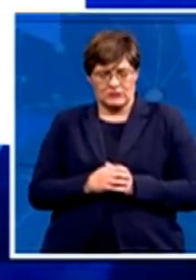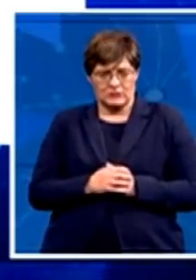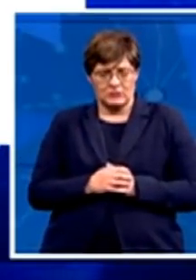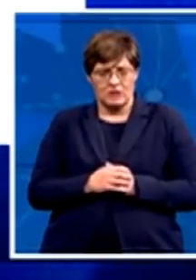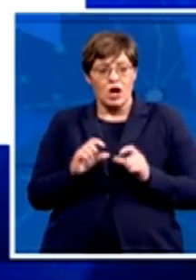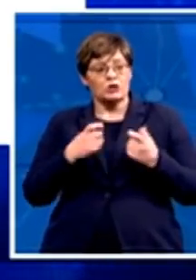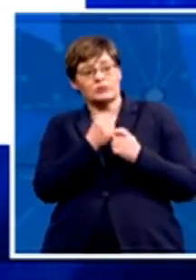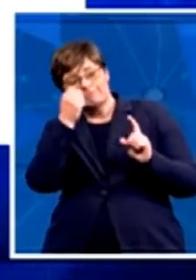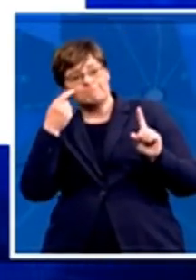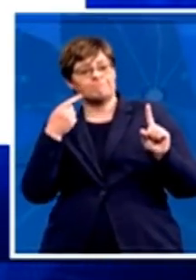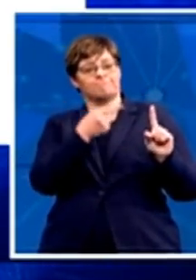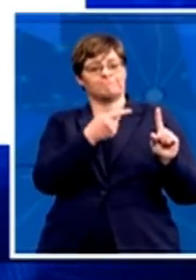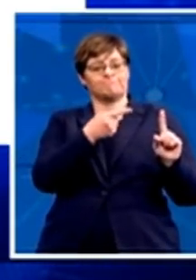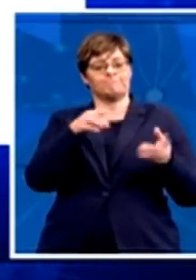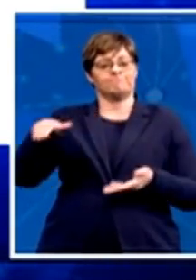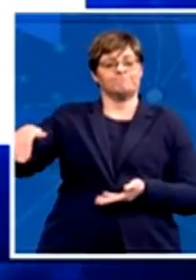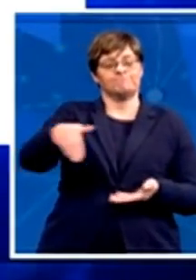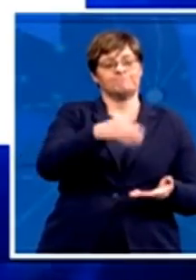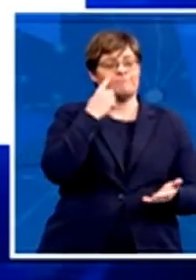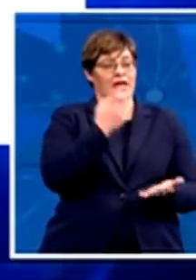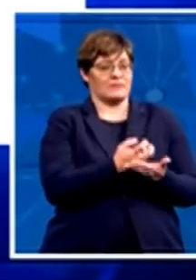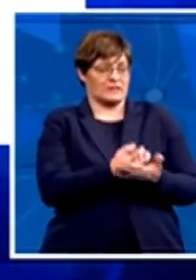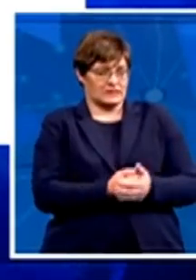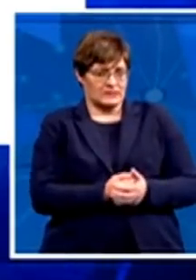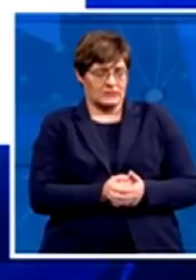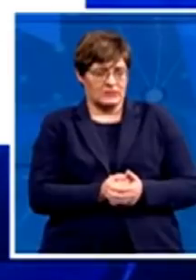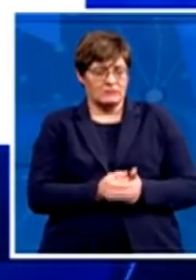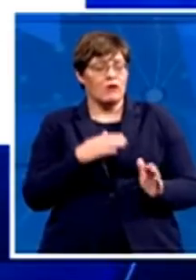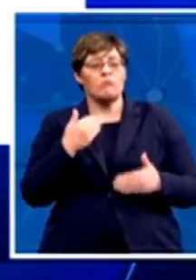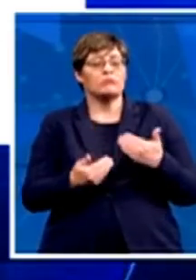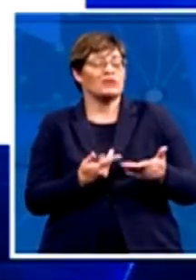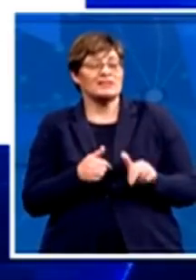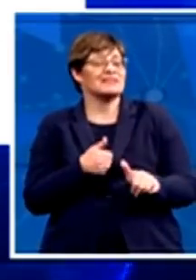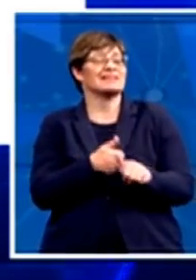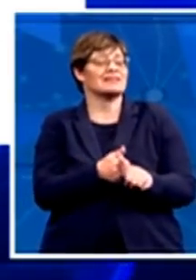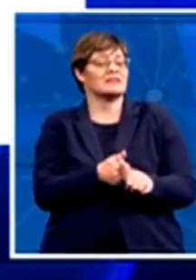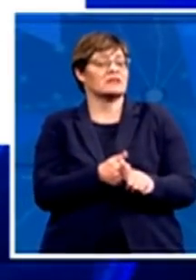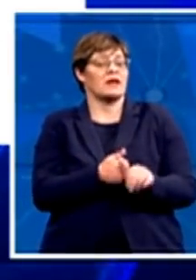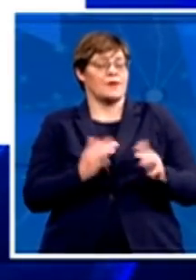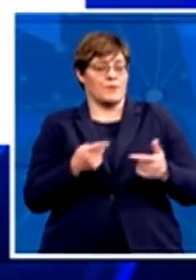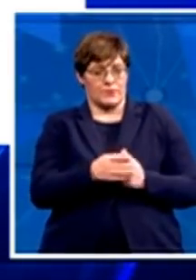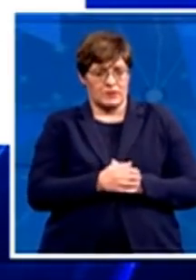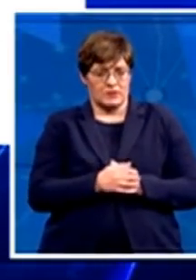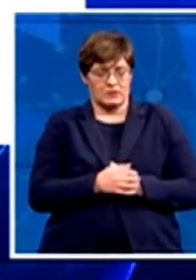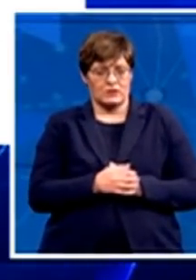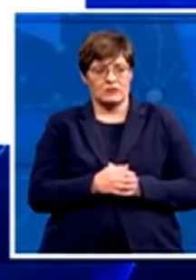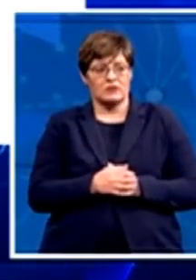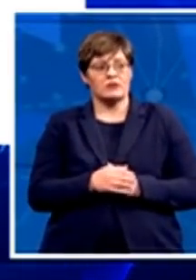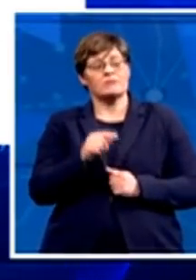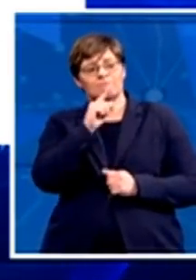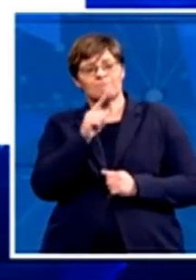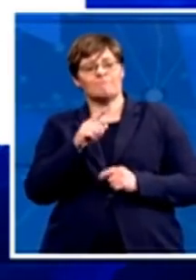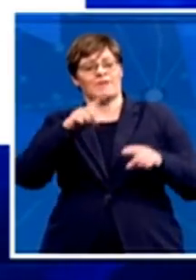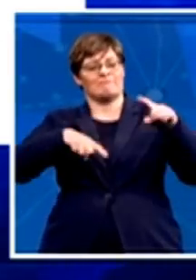evidence and then proceed to consider that evidence? And this could conceivably take various forms, provided that